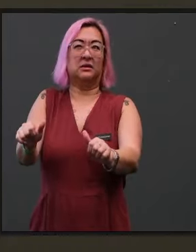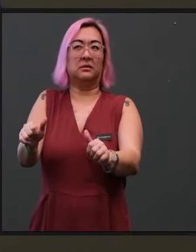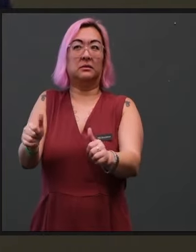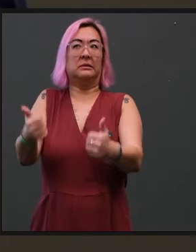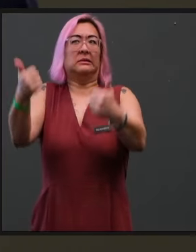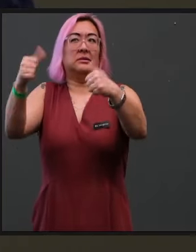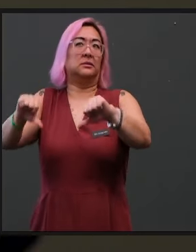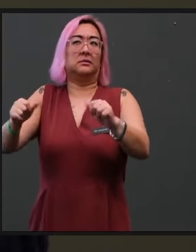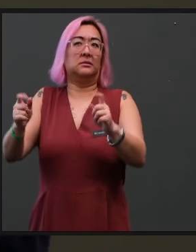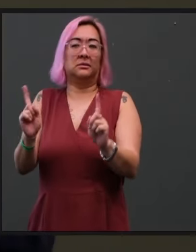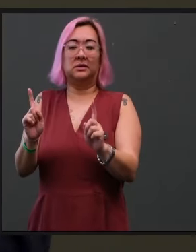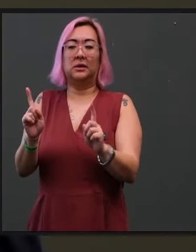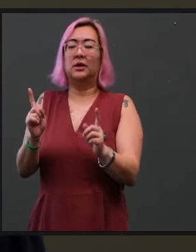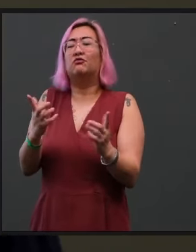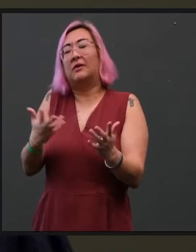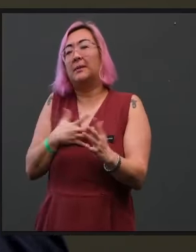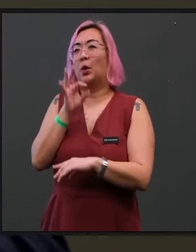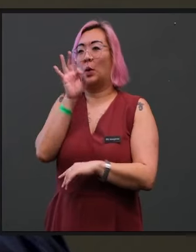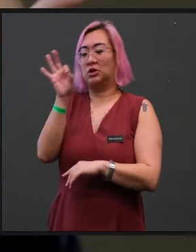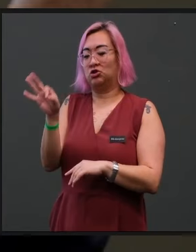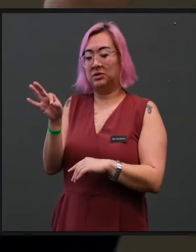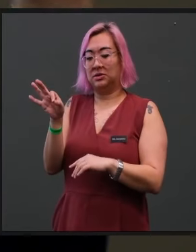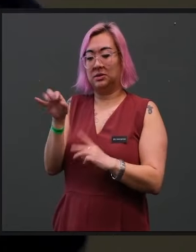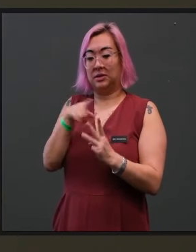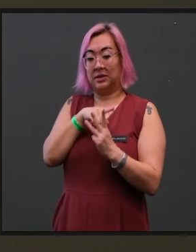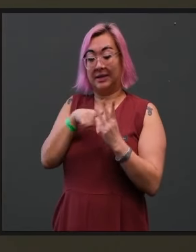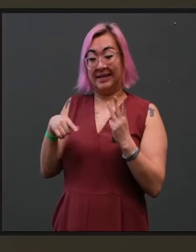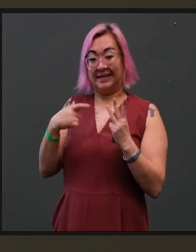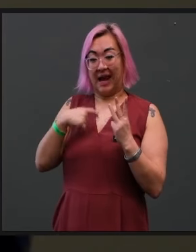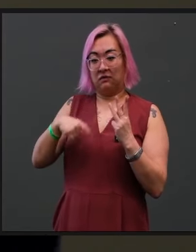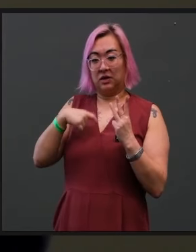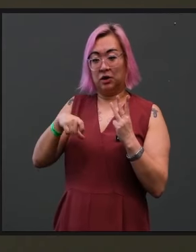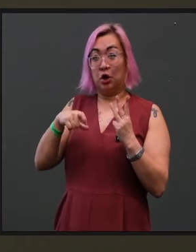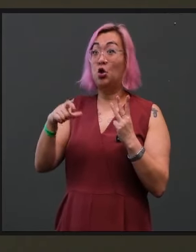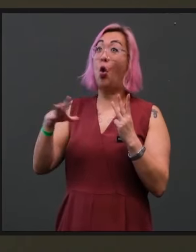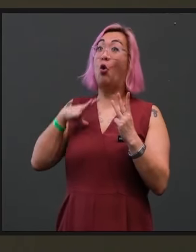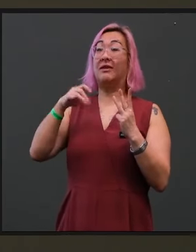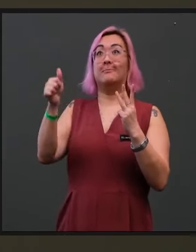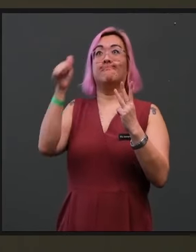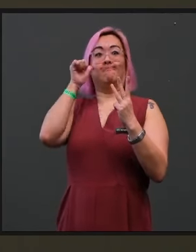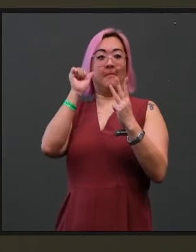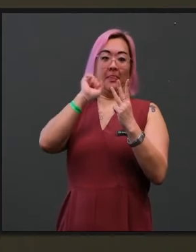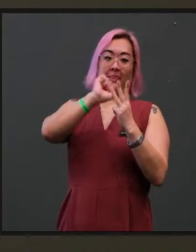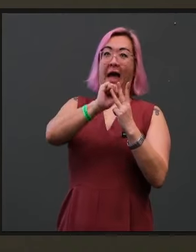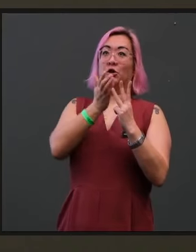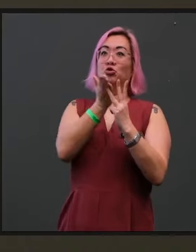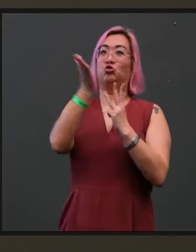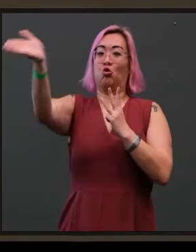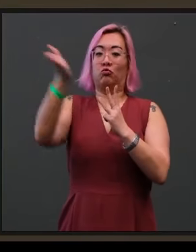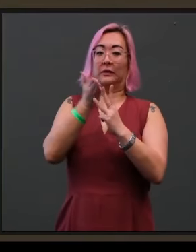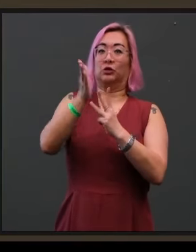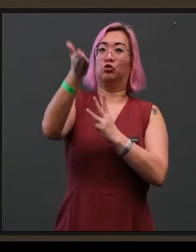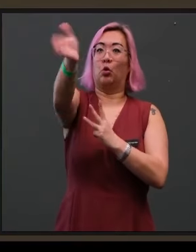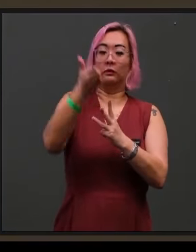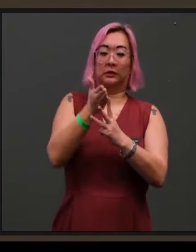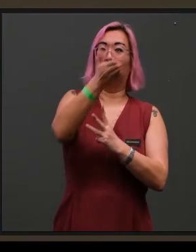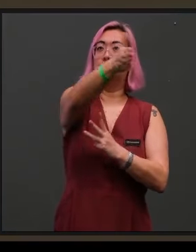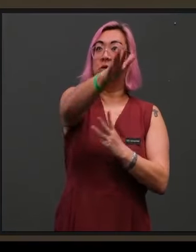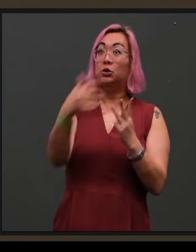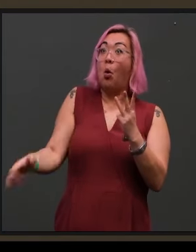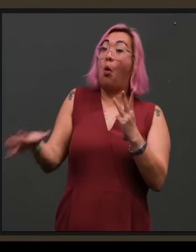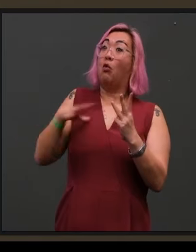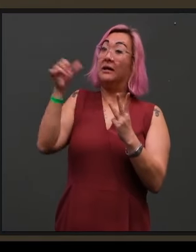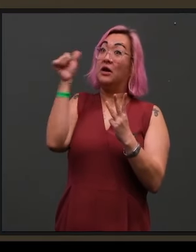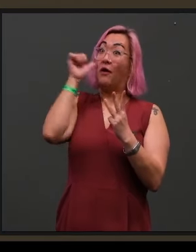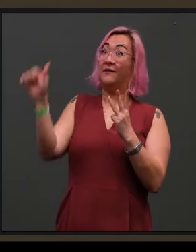how much did you know about these characters? How did you land on them? And did you know where their journeys were going to go, considering they weren't even the game jam? Well,